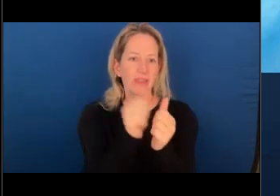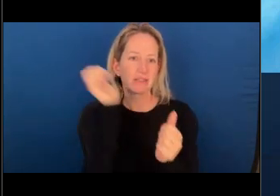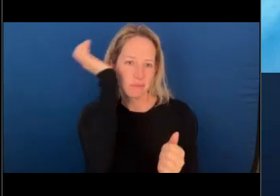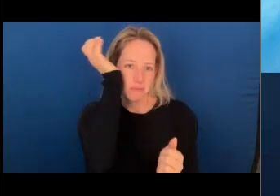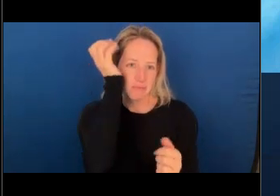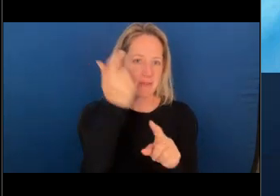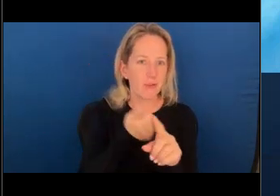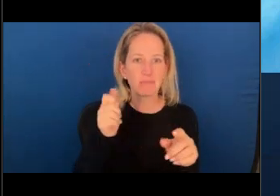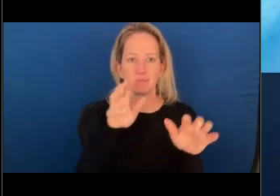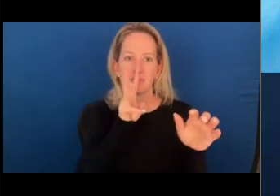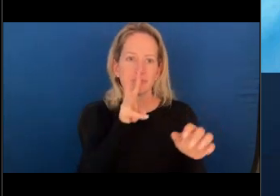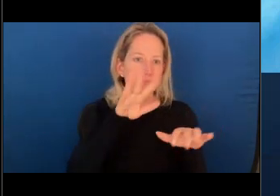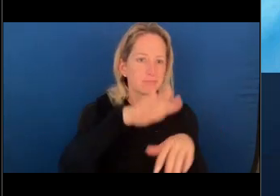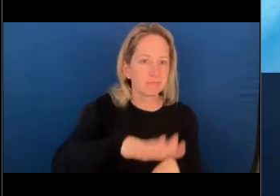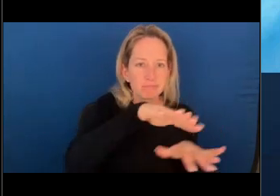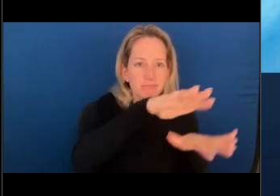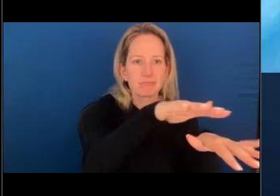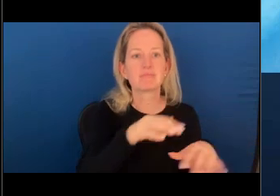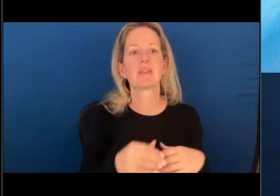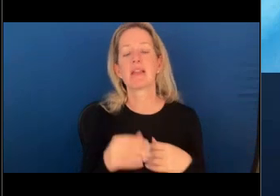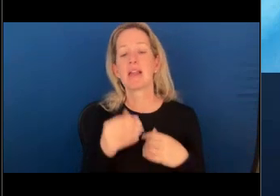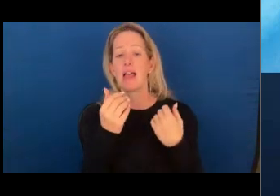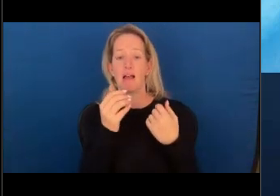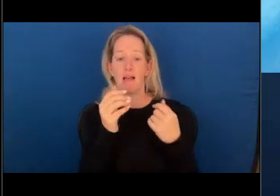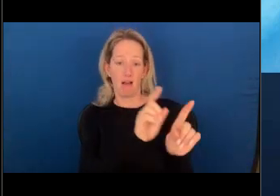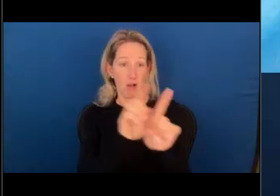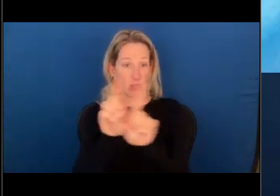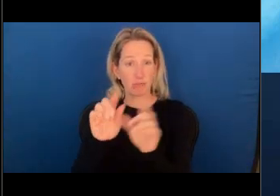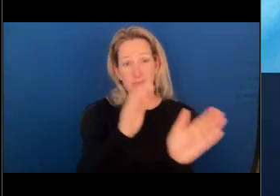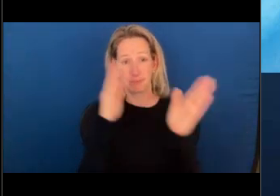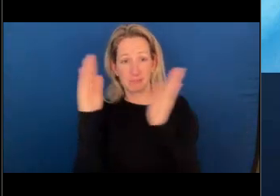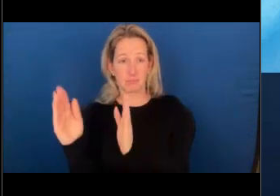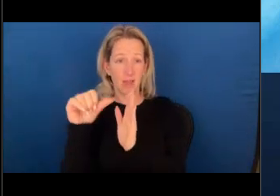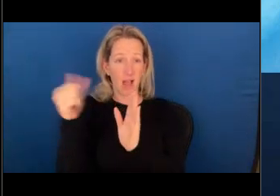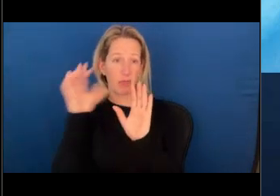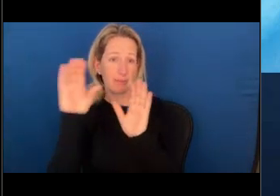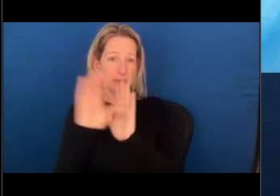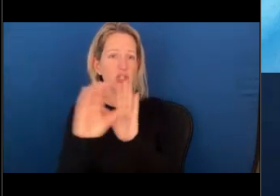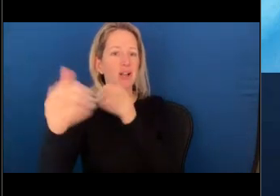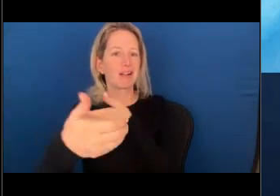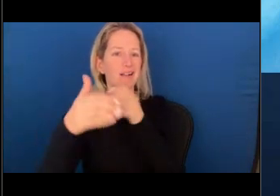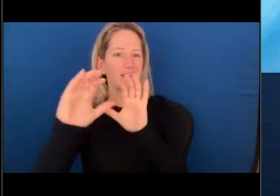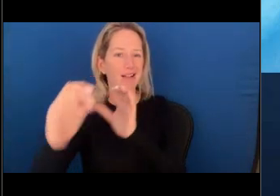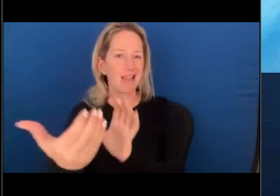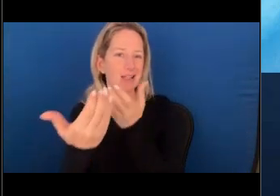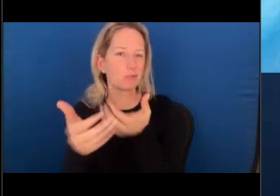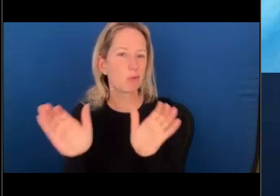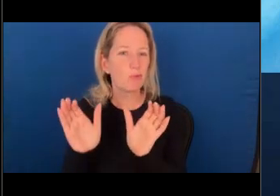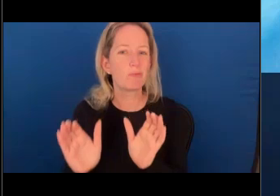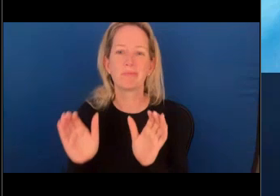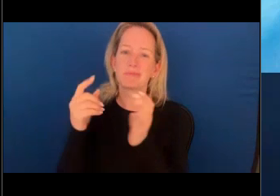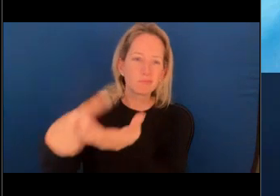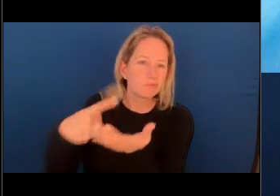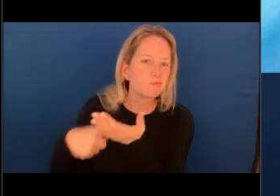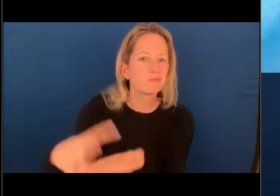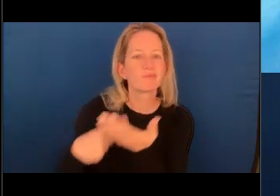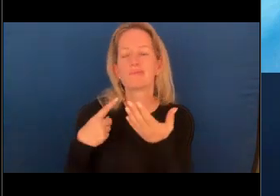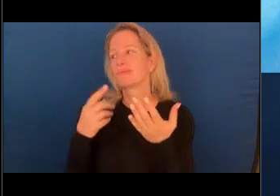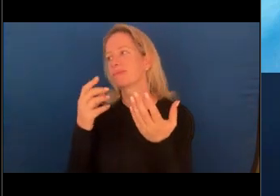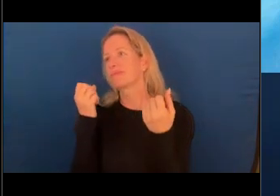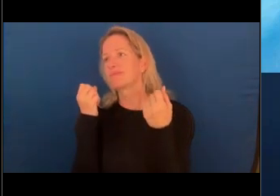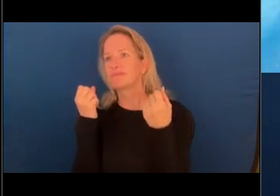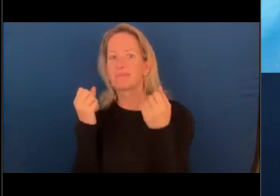classrooms to discuss marine debris from that multi-sectoral approach, raising awareness and getting them to talk about different ideas and ways that